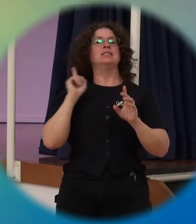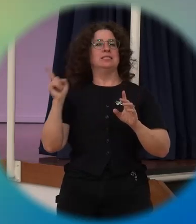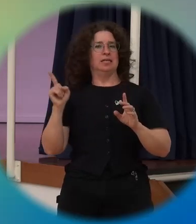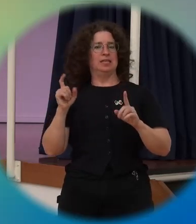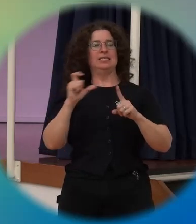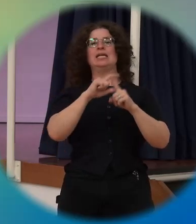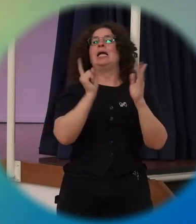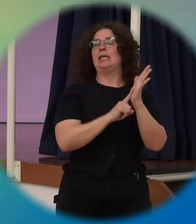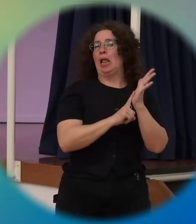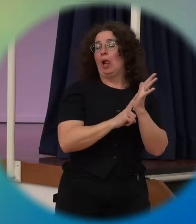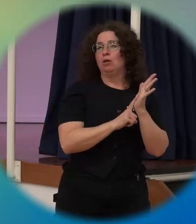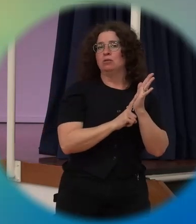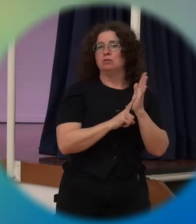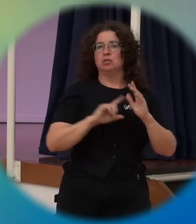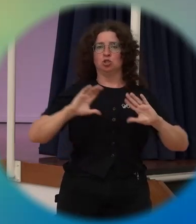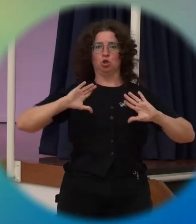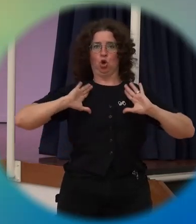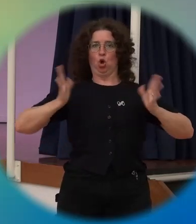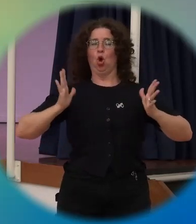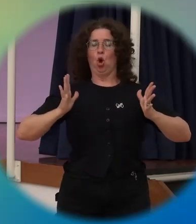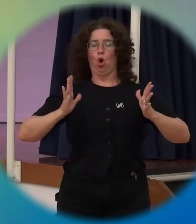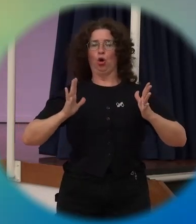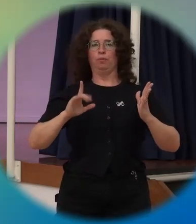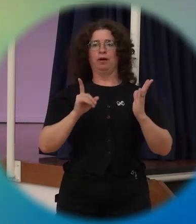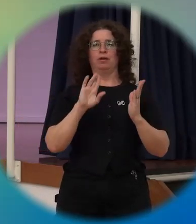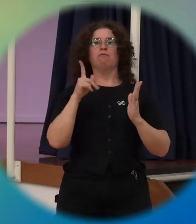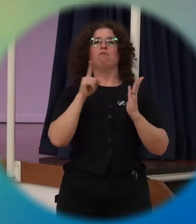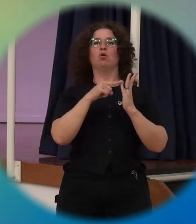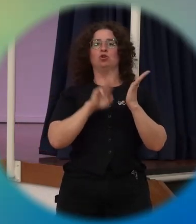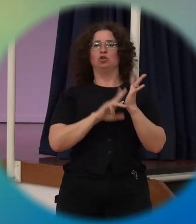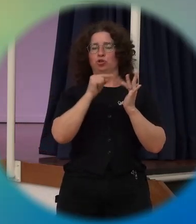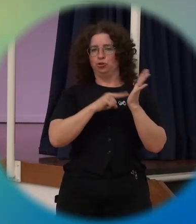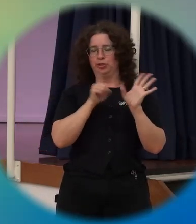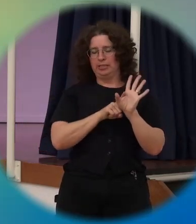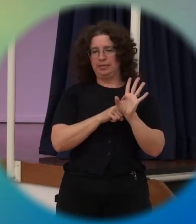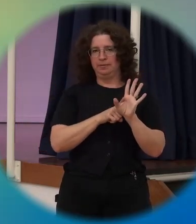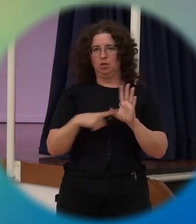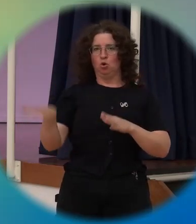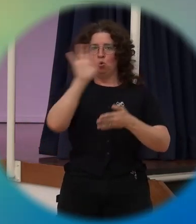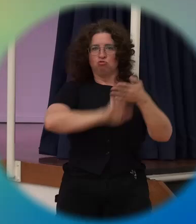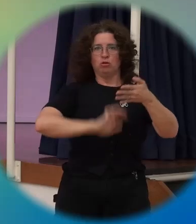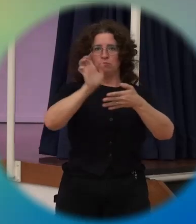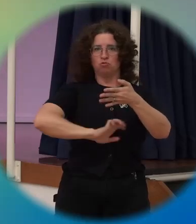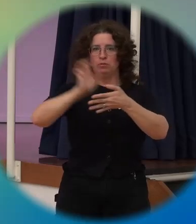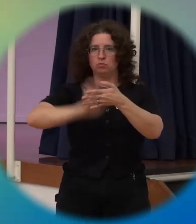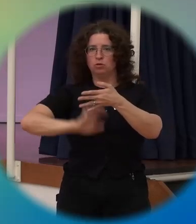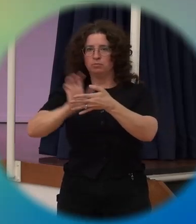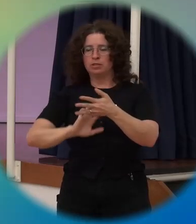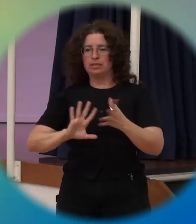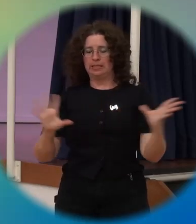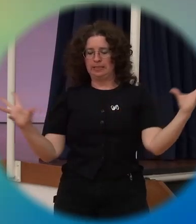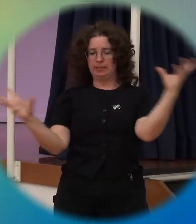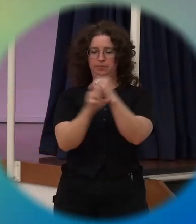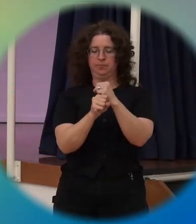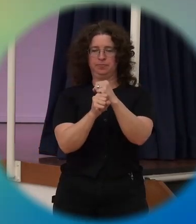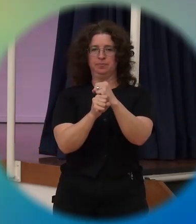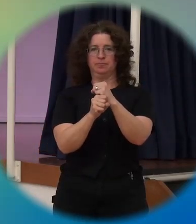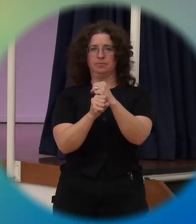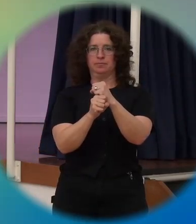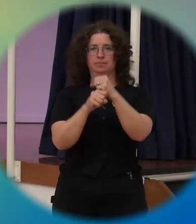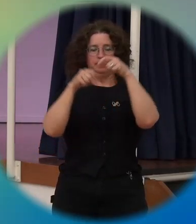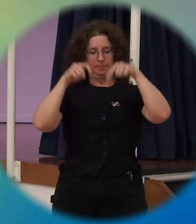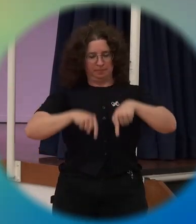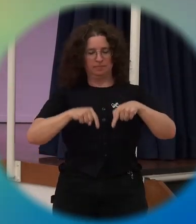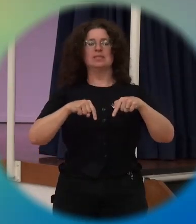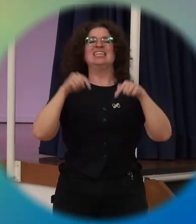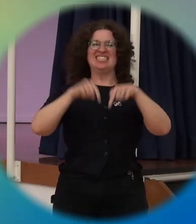is the default assembly that Unity uses, with some exceptions. All the scripts that you will write will be compiled into this assembly, and this is